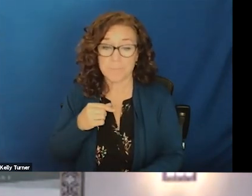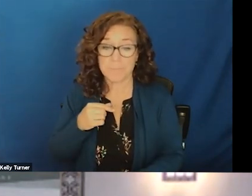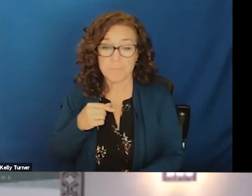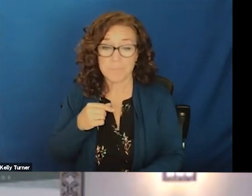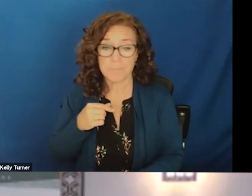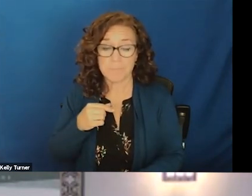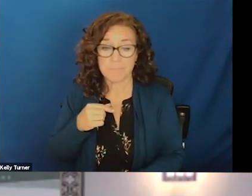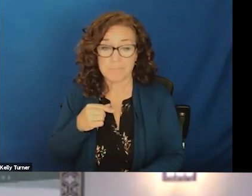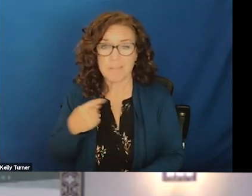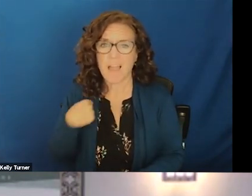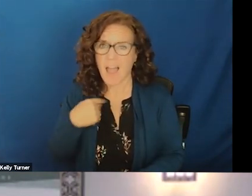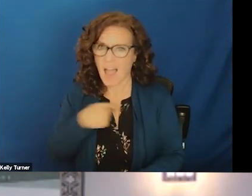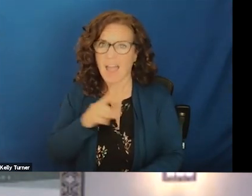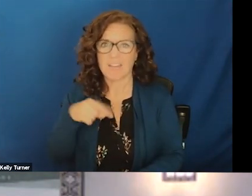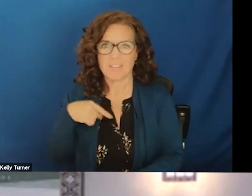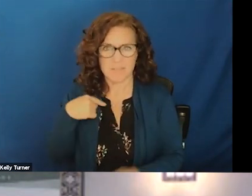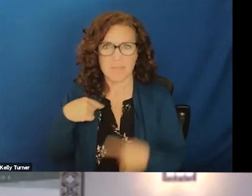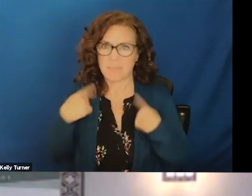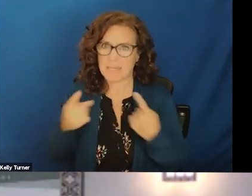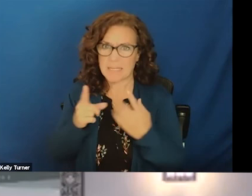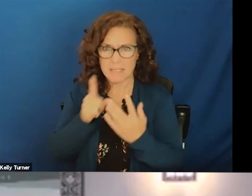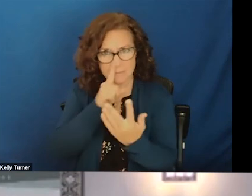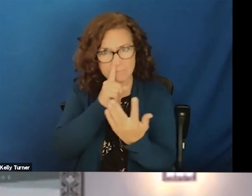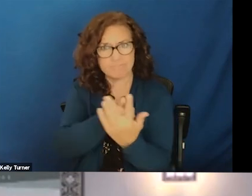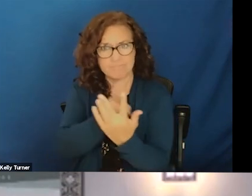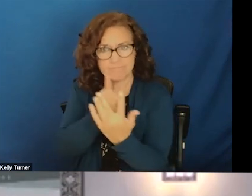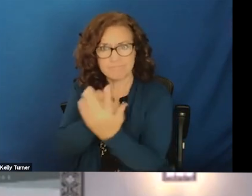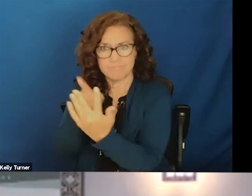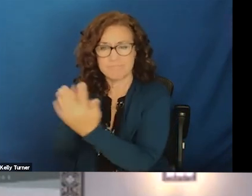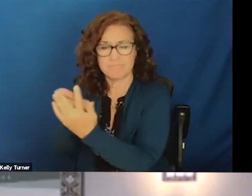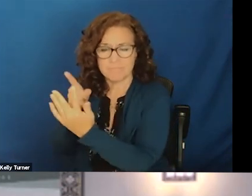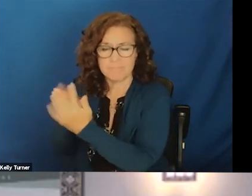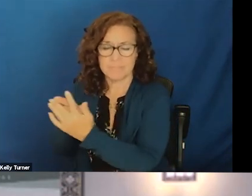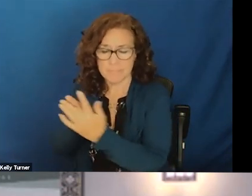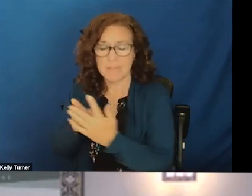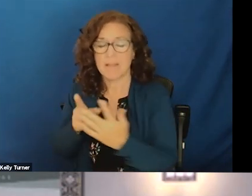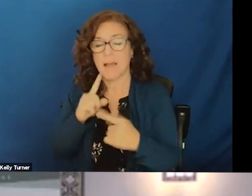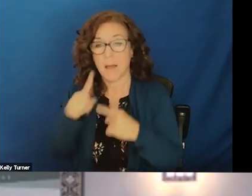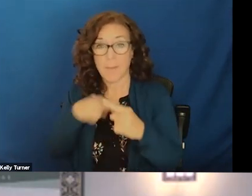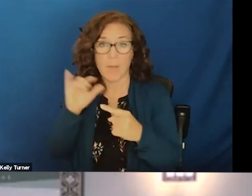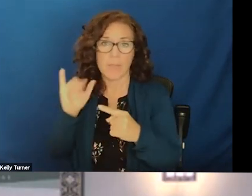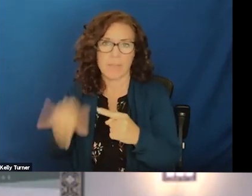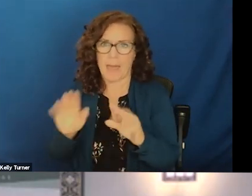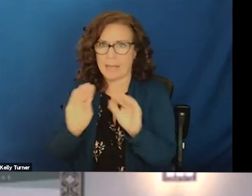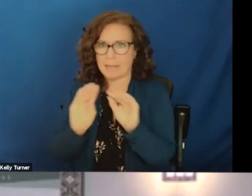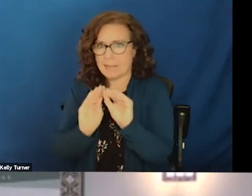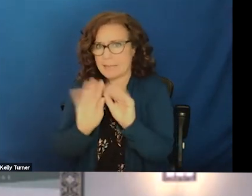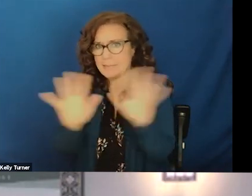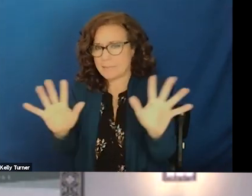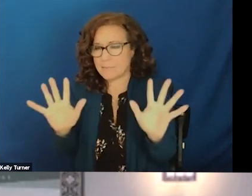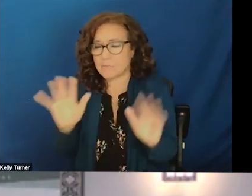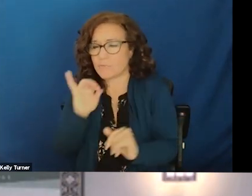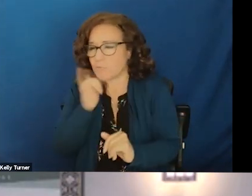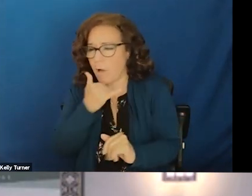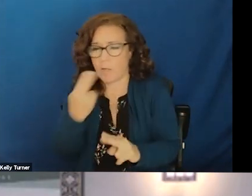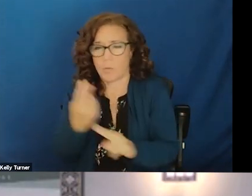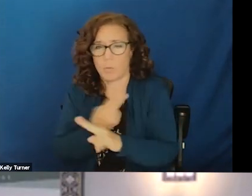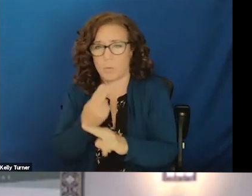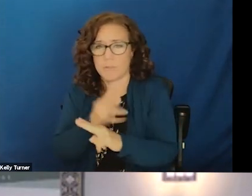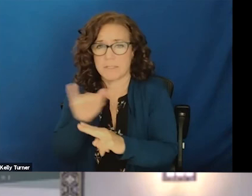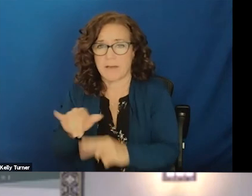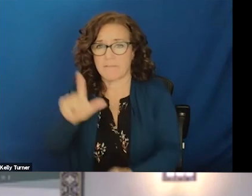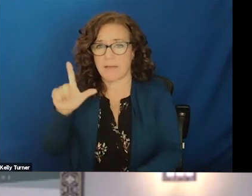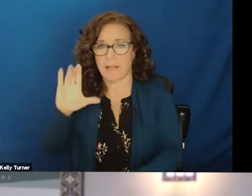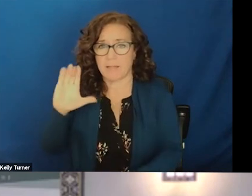really hammering at all of you about the flagrant, blatant, and knowledgeable misuse of LCAP funds from